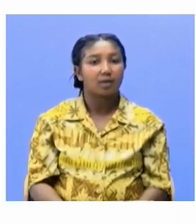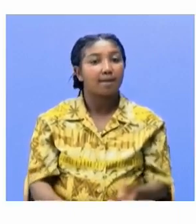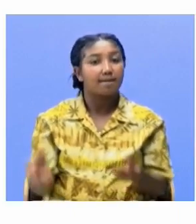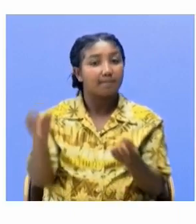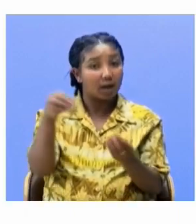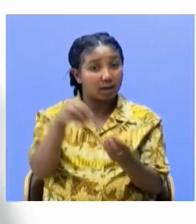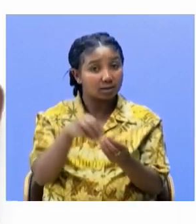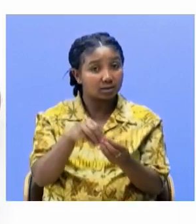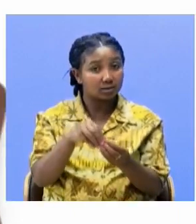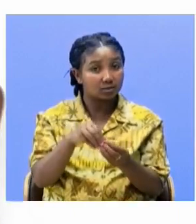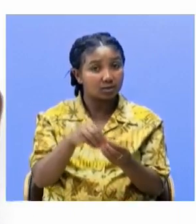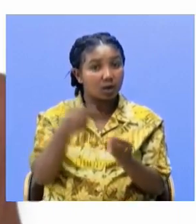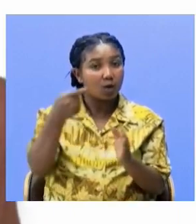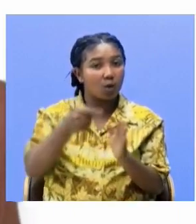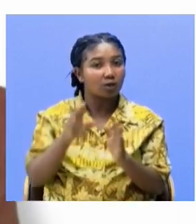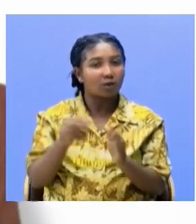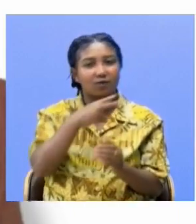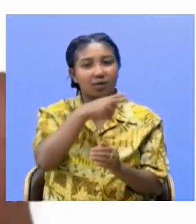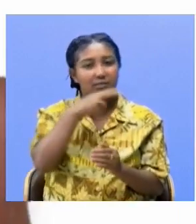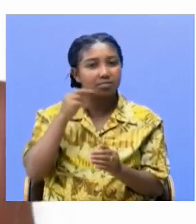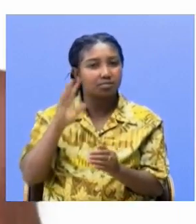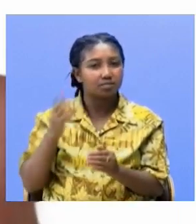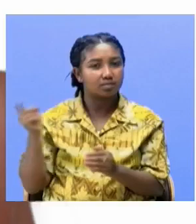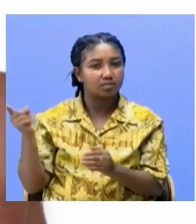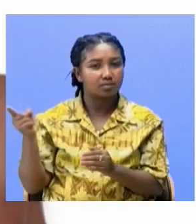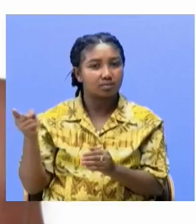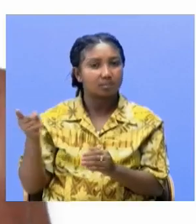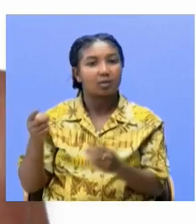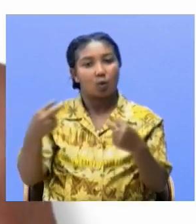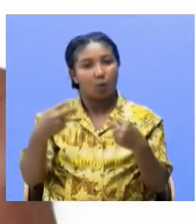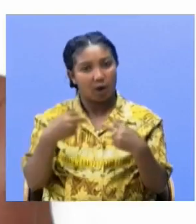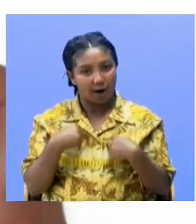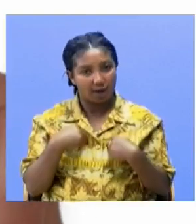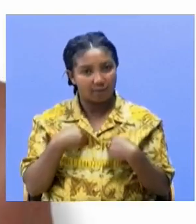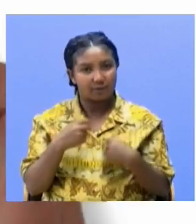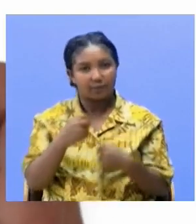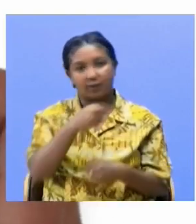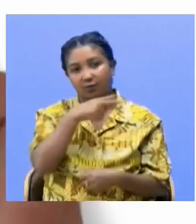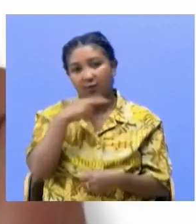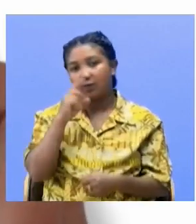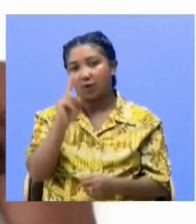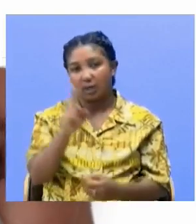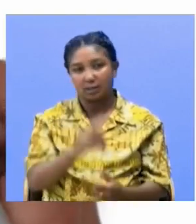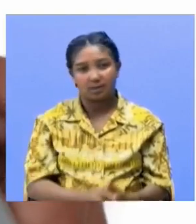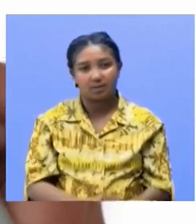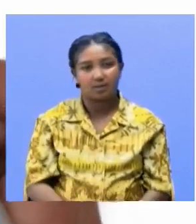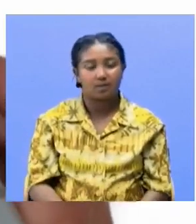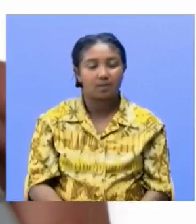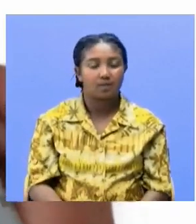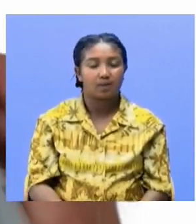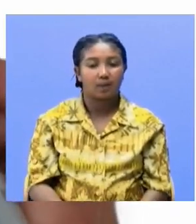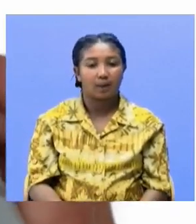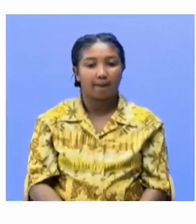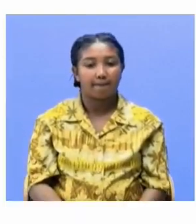Plus, what kind of verb do we have in both of them? We have verb 1.